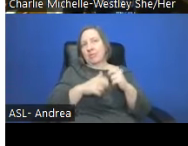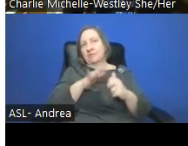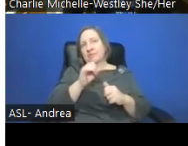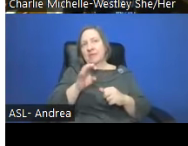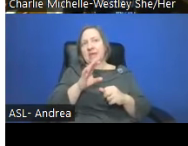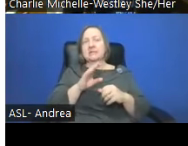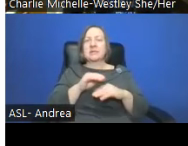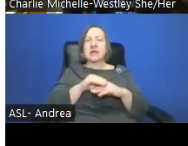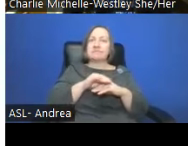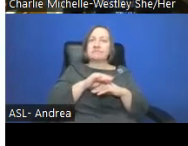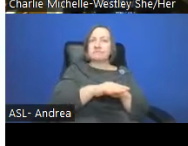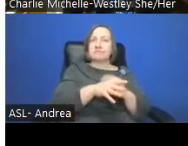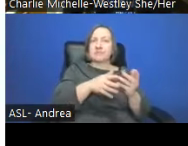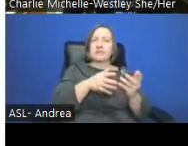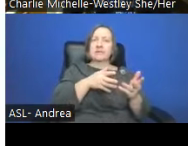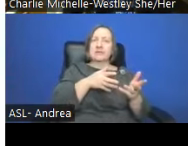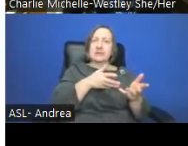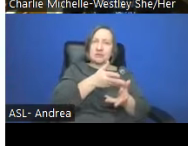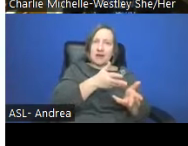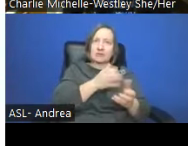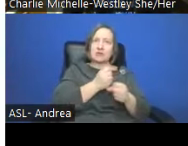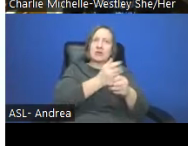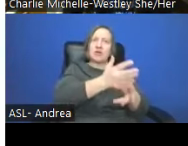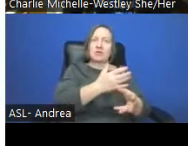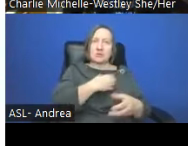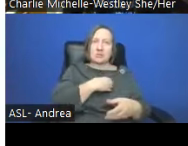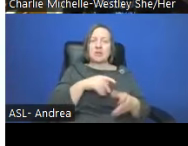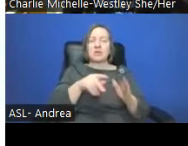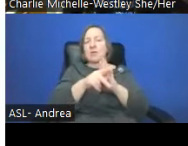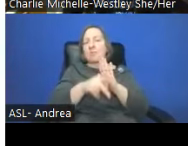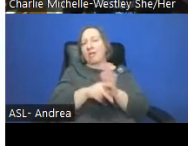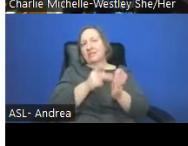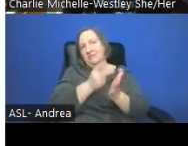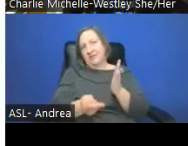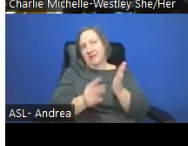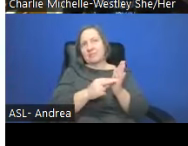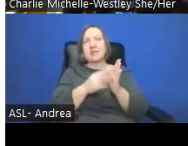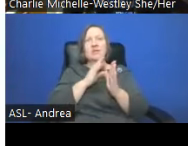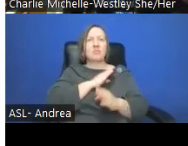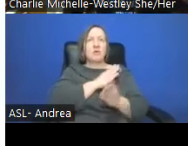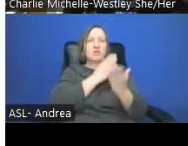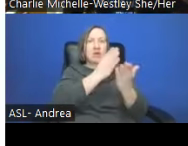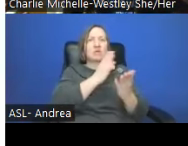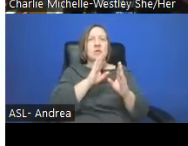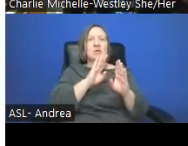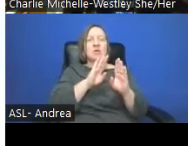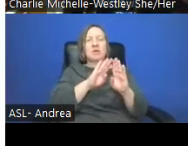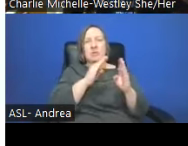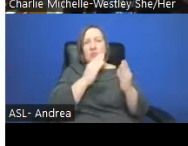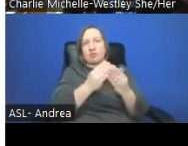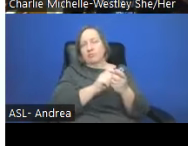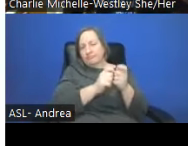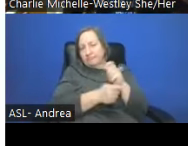interaction that caused the complaint. 1, policy failure, meaning the board recommends that the Bureau revise its